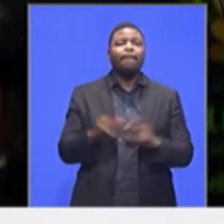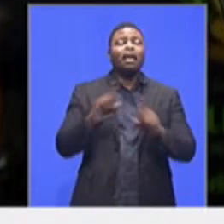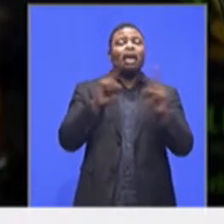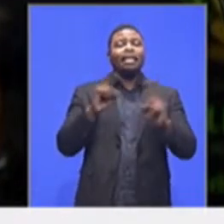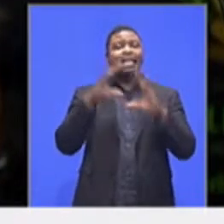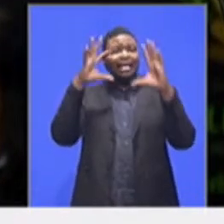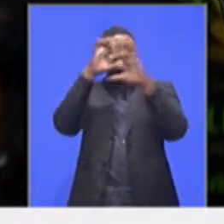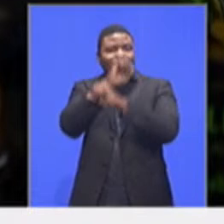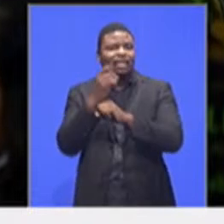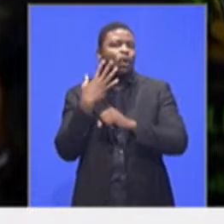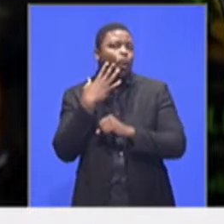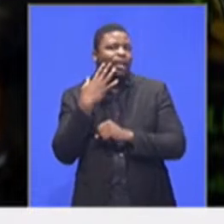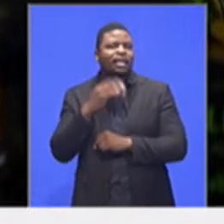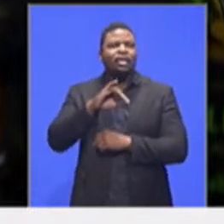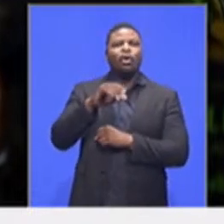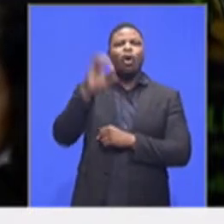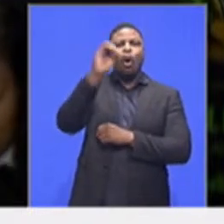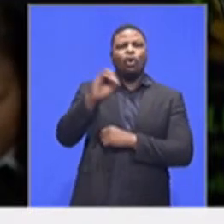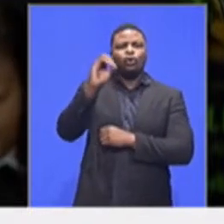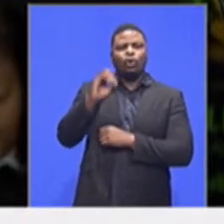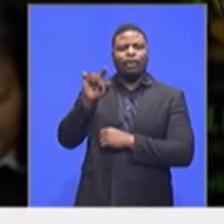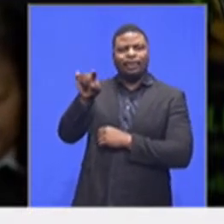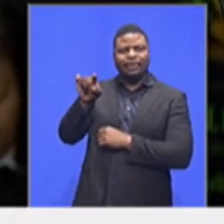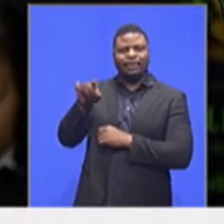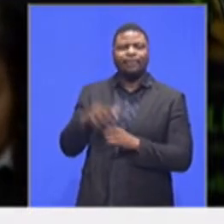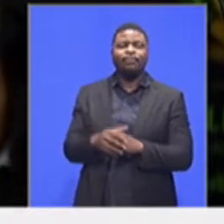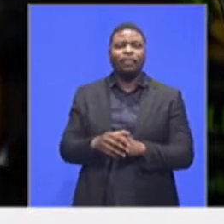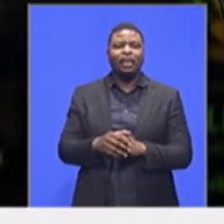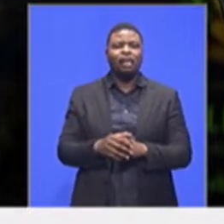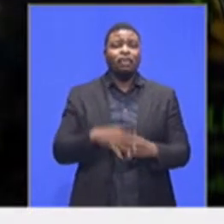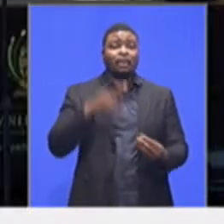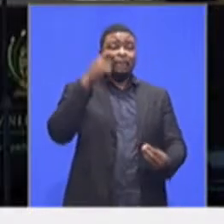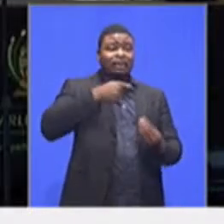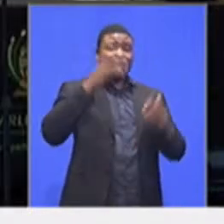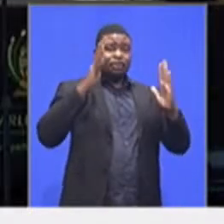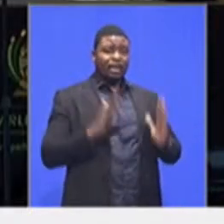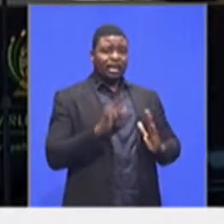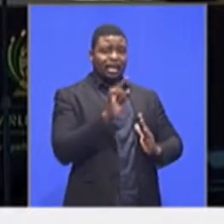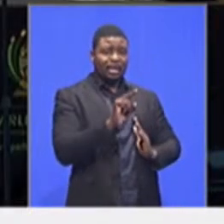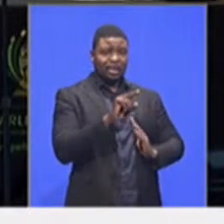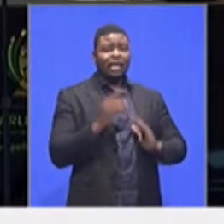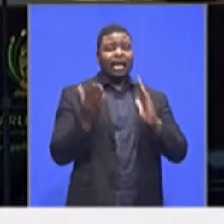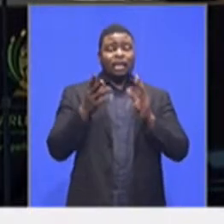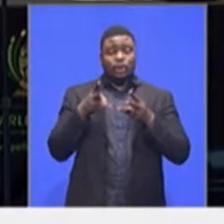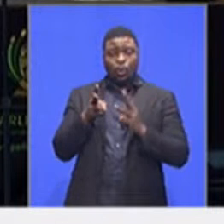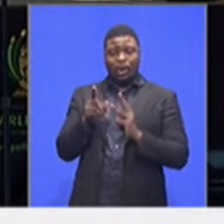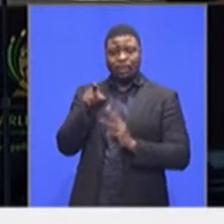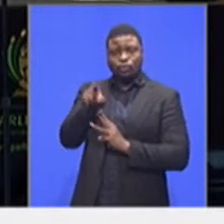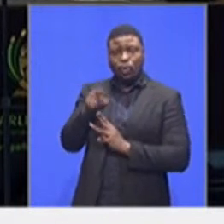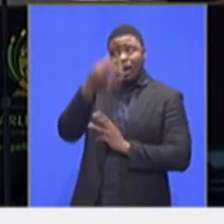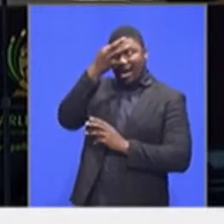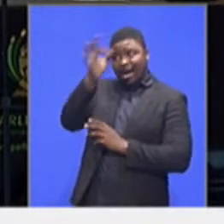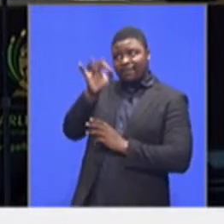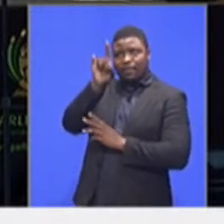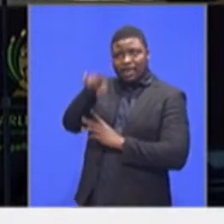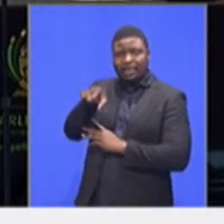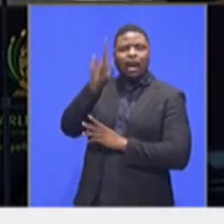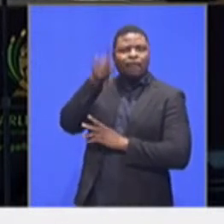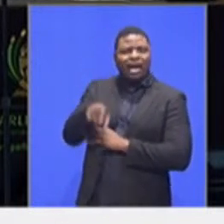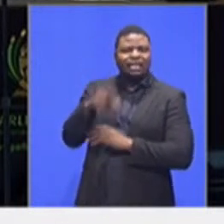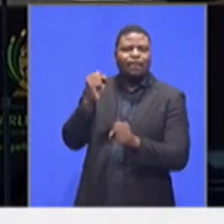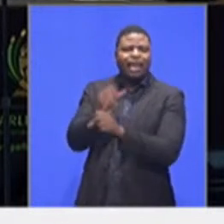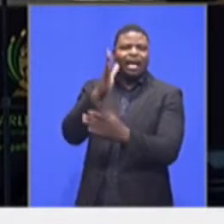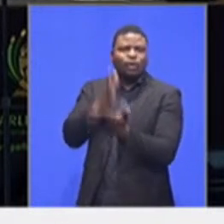October. Madam Speaker, in these conditions, government must maintain a prudent